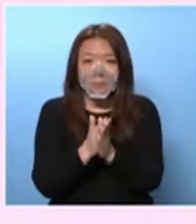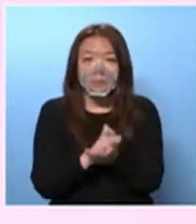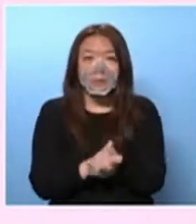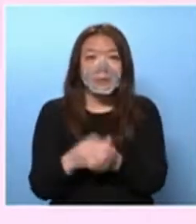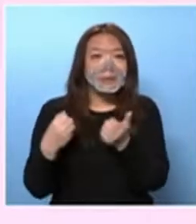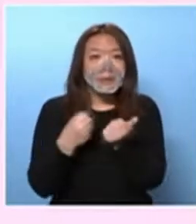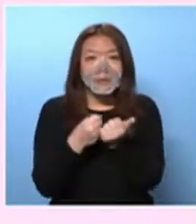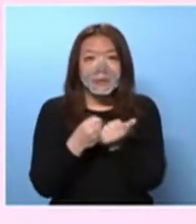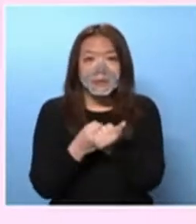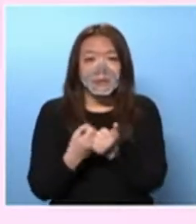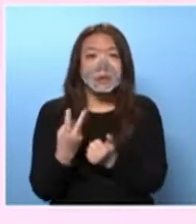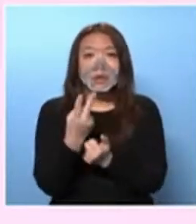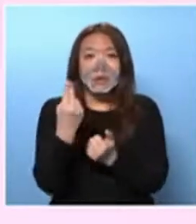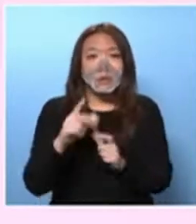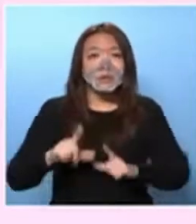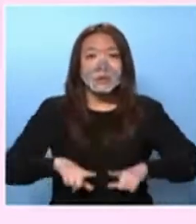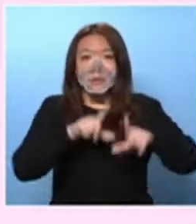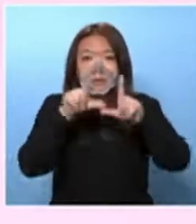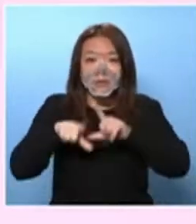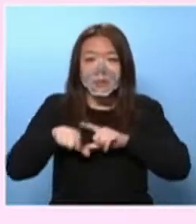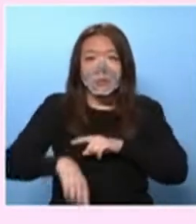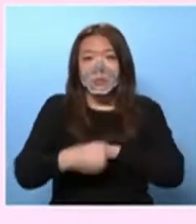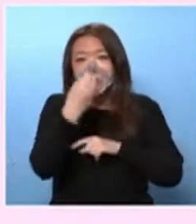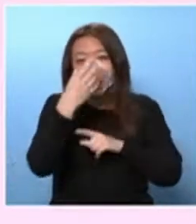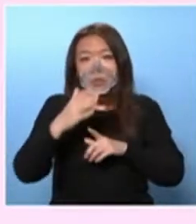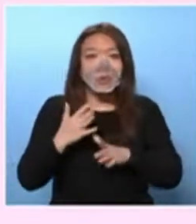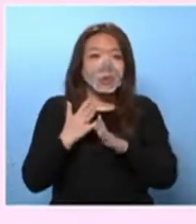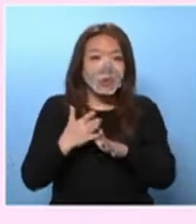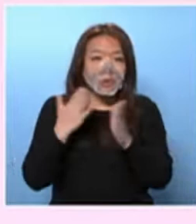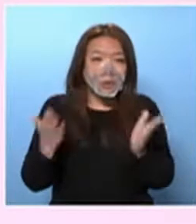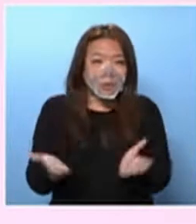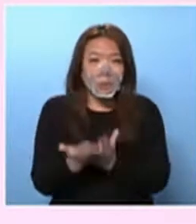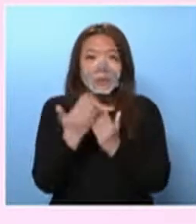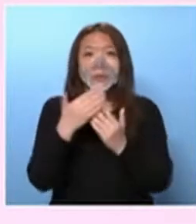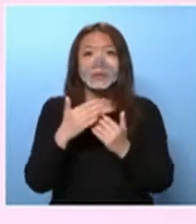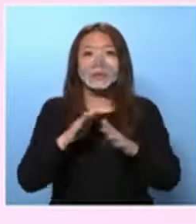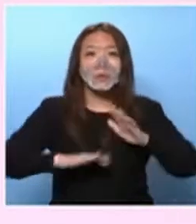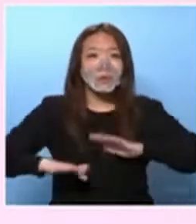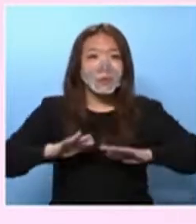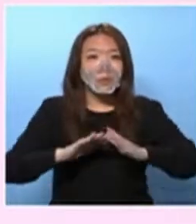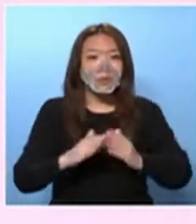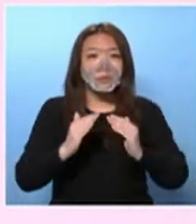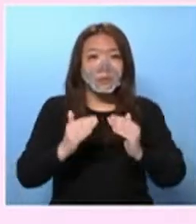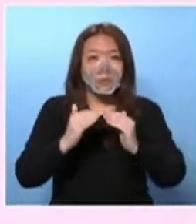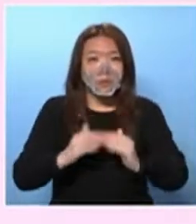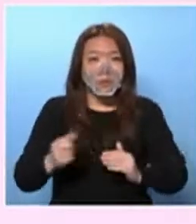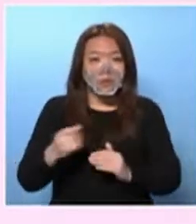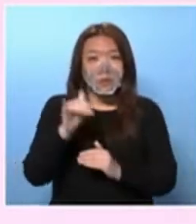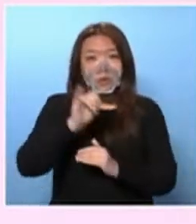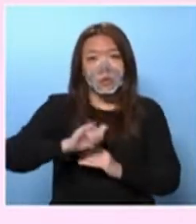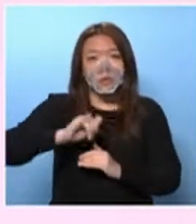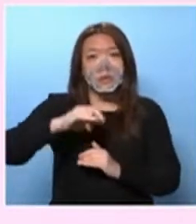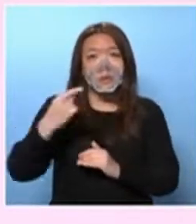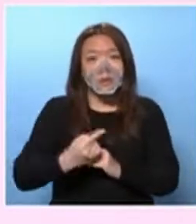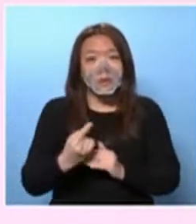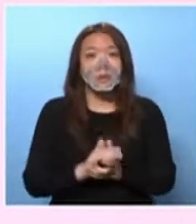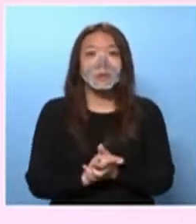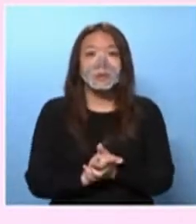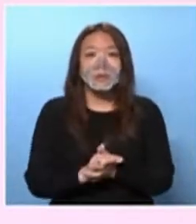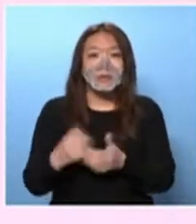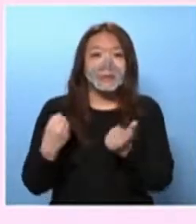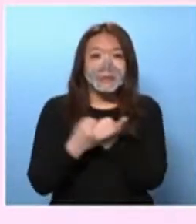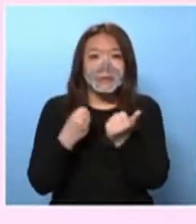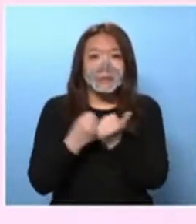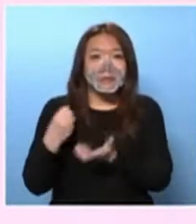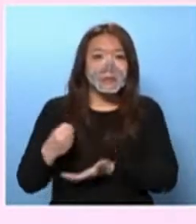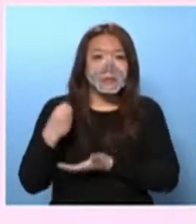for the industry to develop and launch tourism products with cultural and heritage elements, as well as supporting the operation of the Green Lifestyle Local Tour Incentive